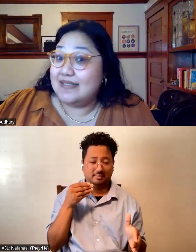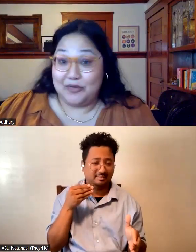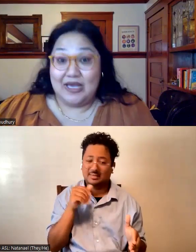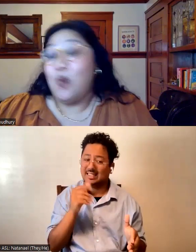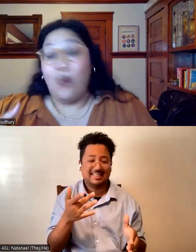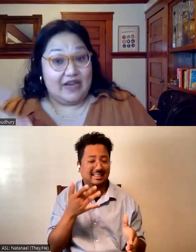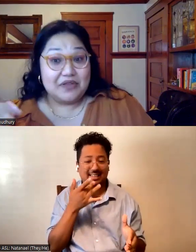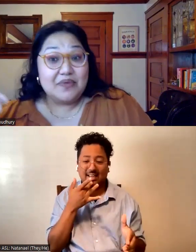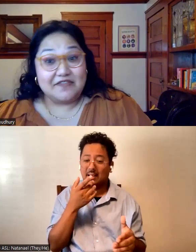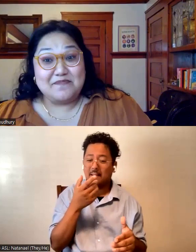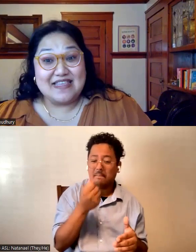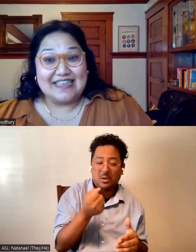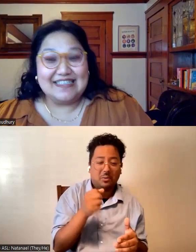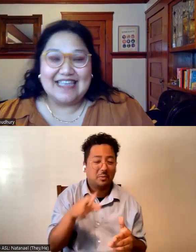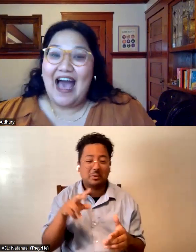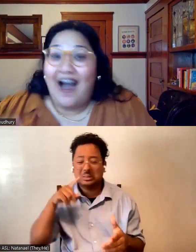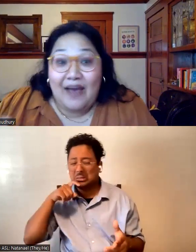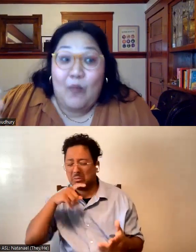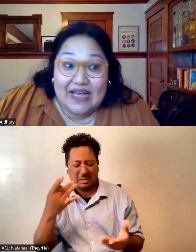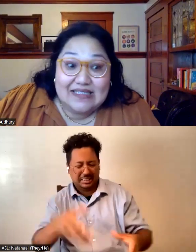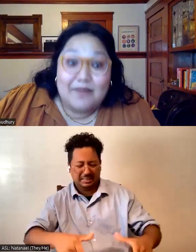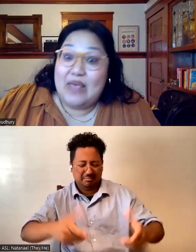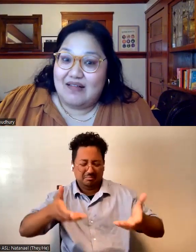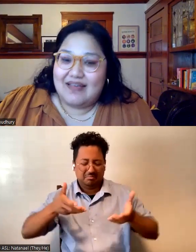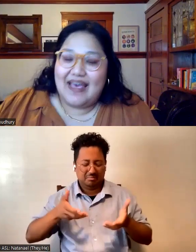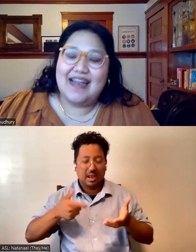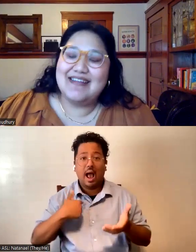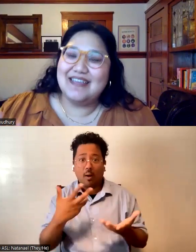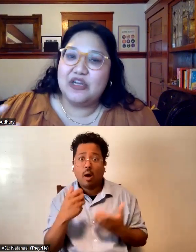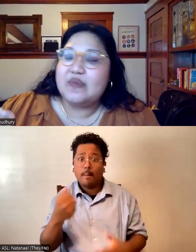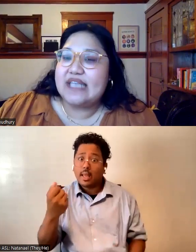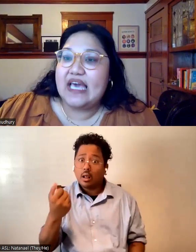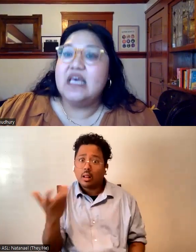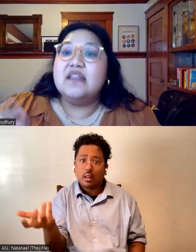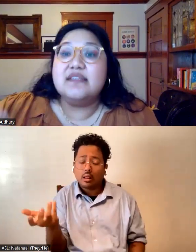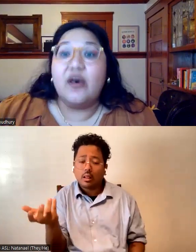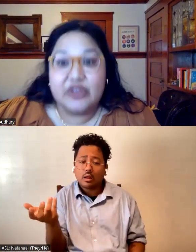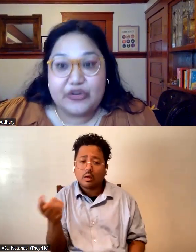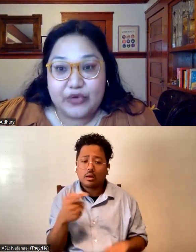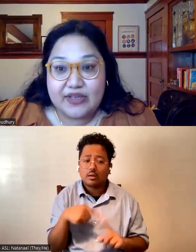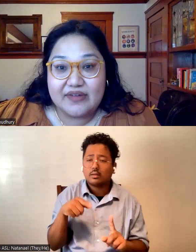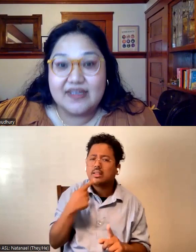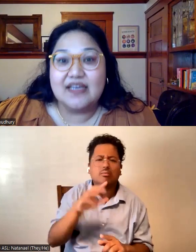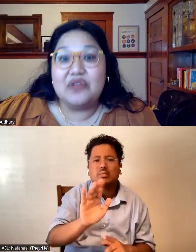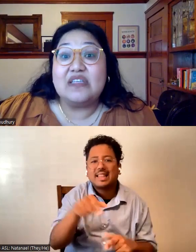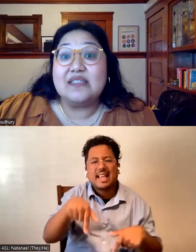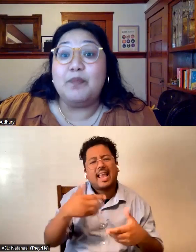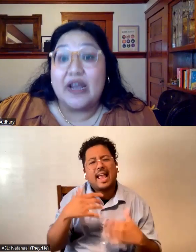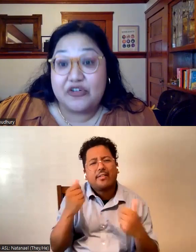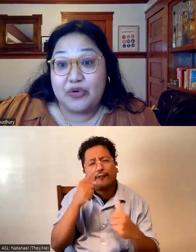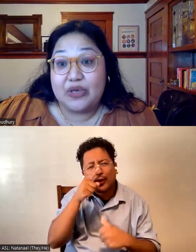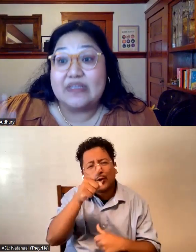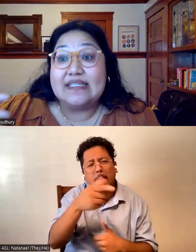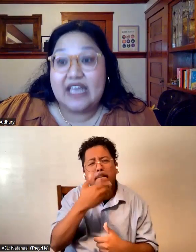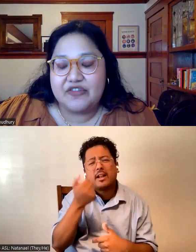and cereal. Why are you giving me this? I want milk. And, you know, he would say, this is healthier for you. You know, this is